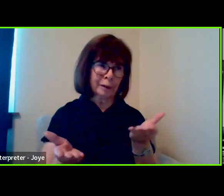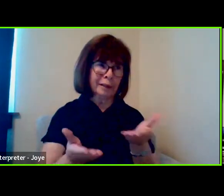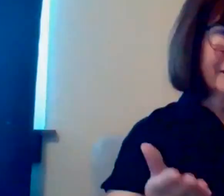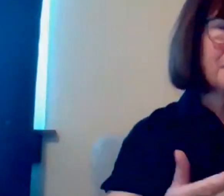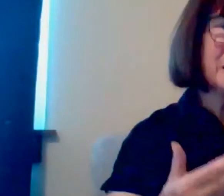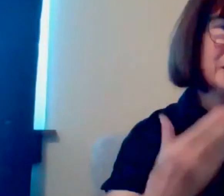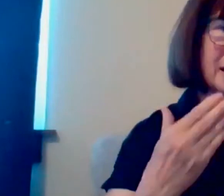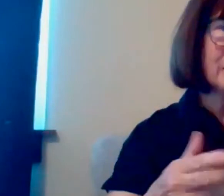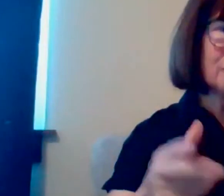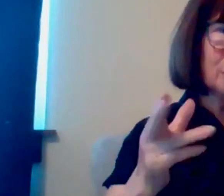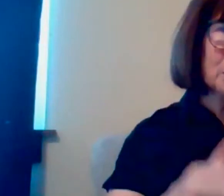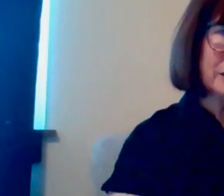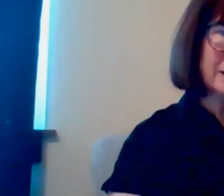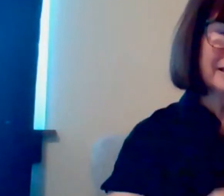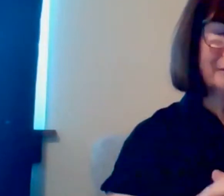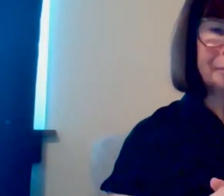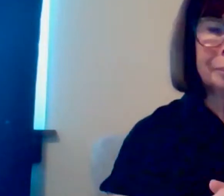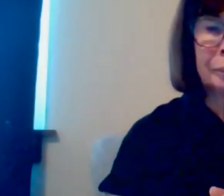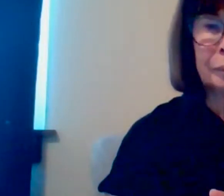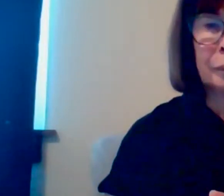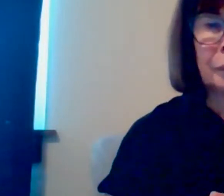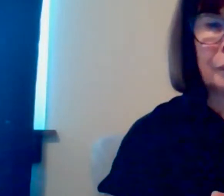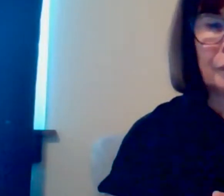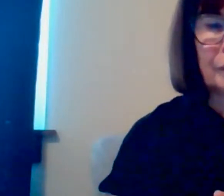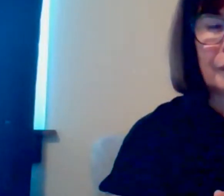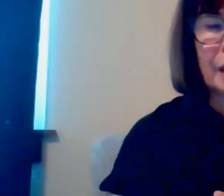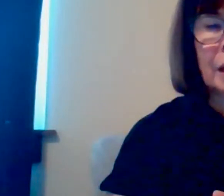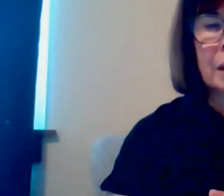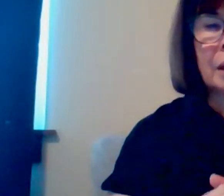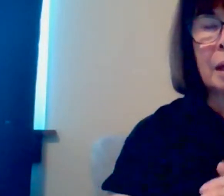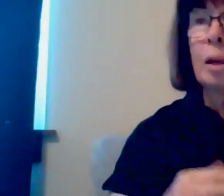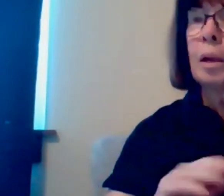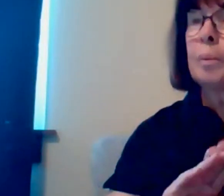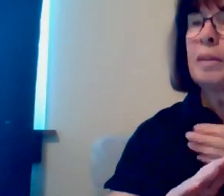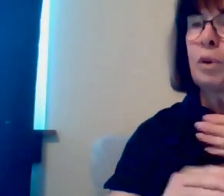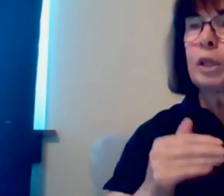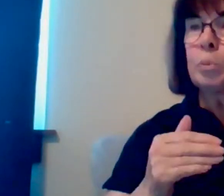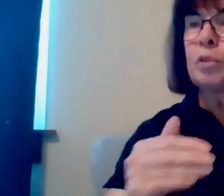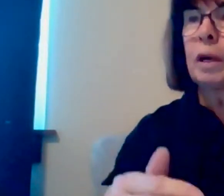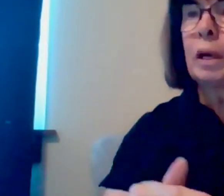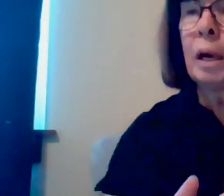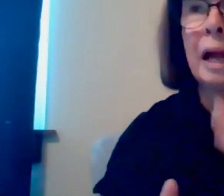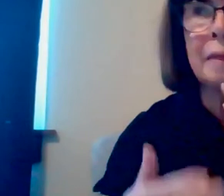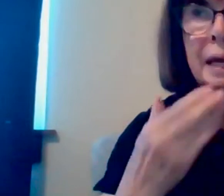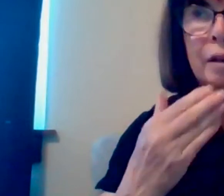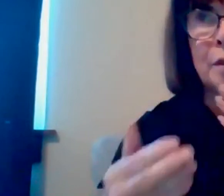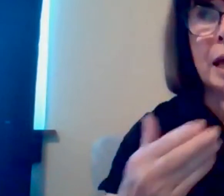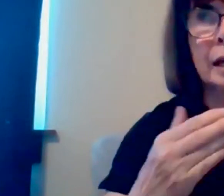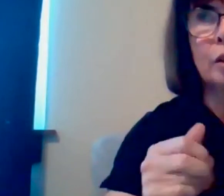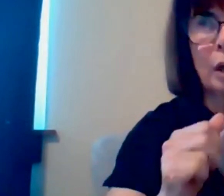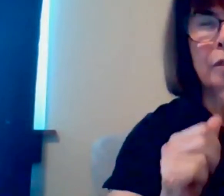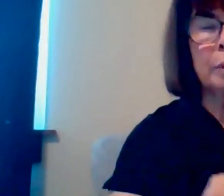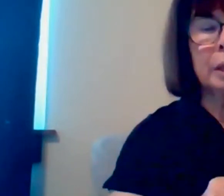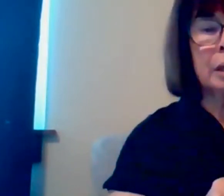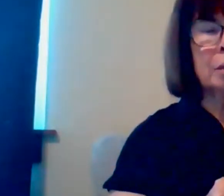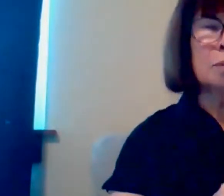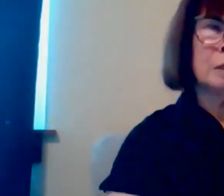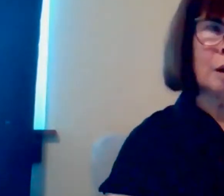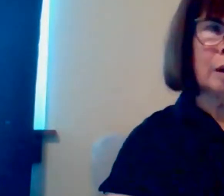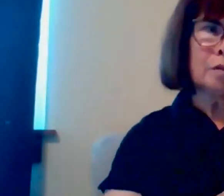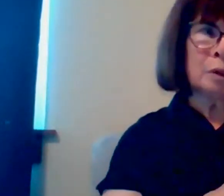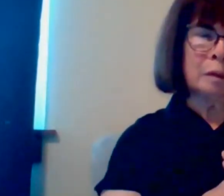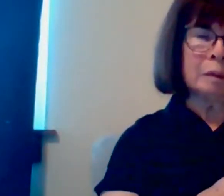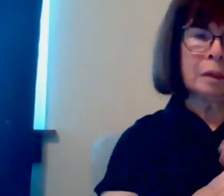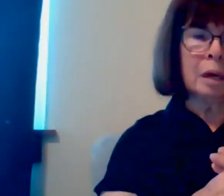Before you move on, and thank you, everyone. I'm sorry for the interruption. I truly wish that we could address the